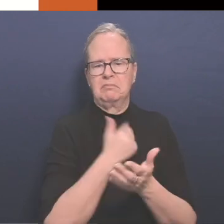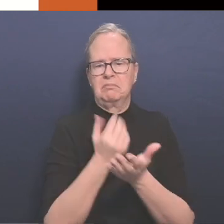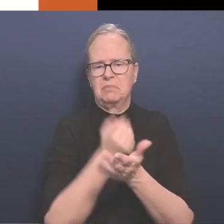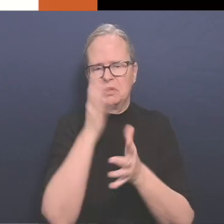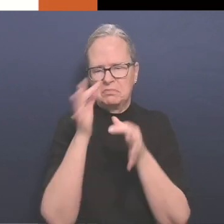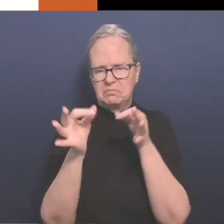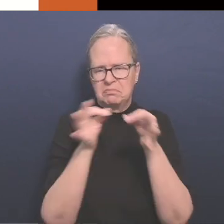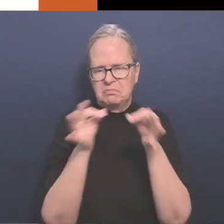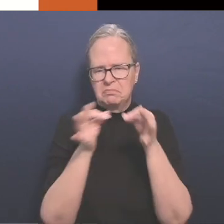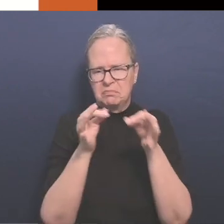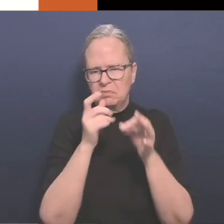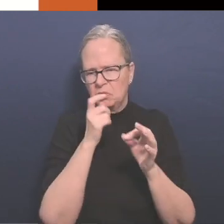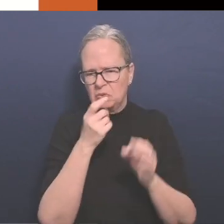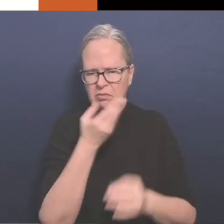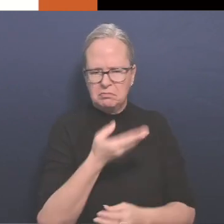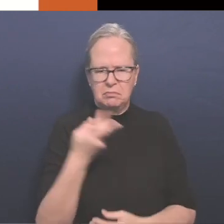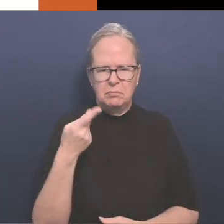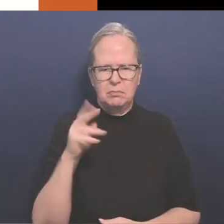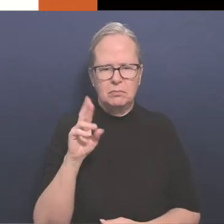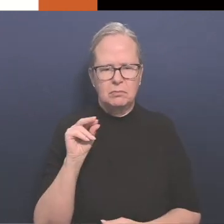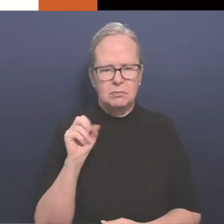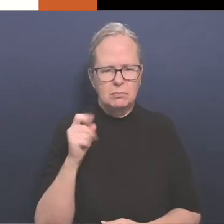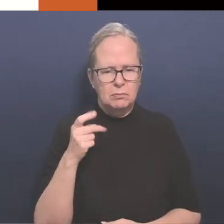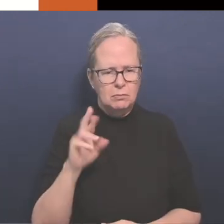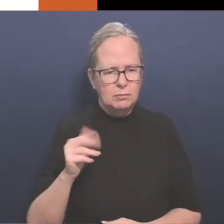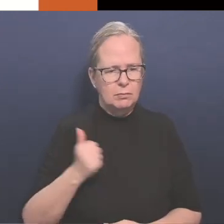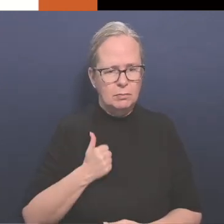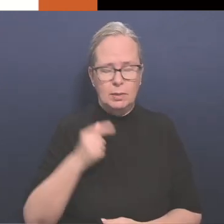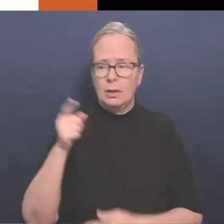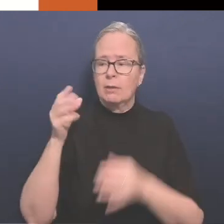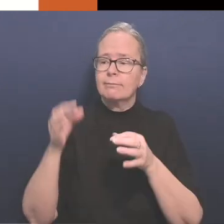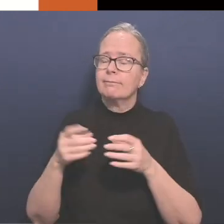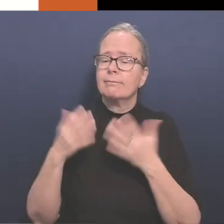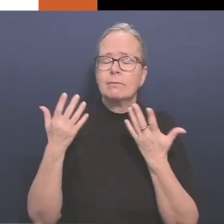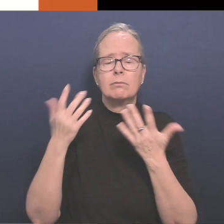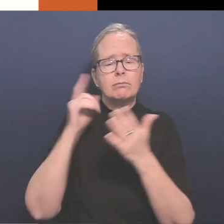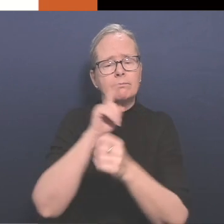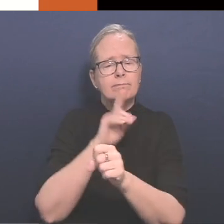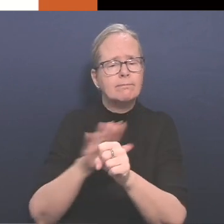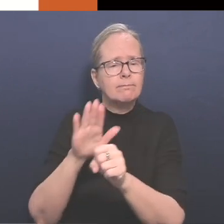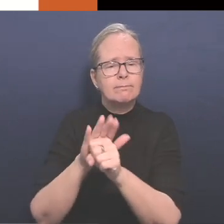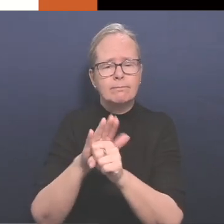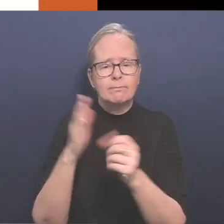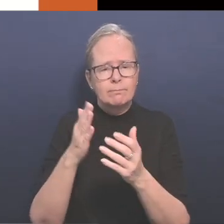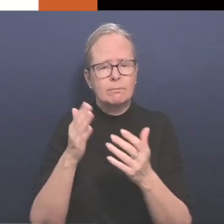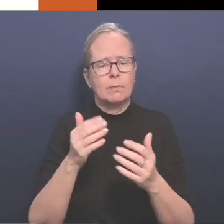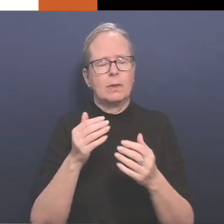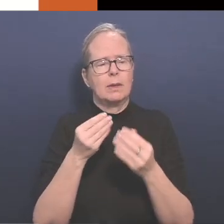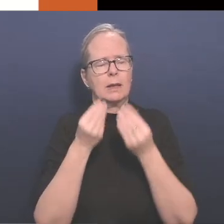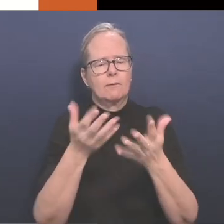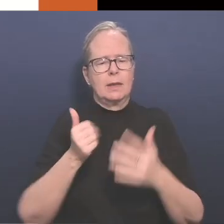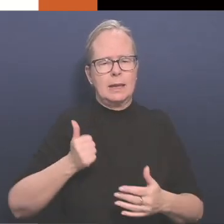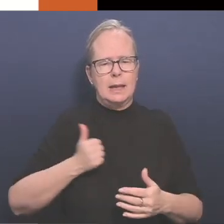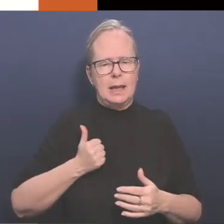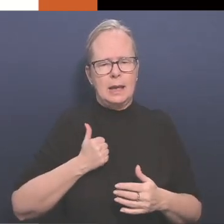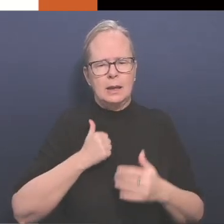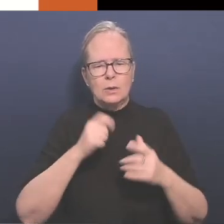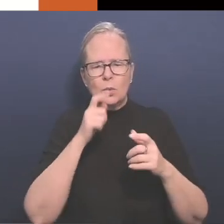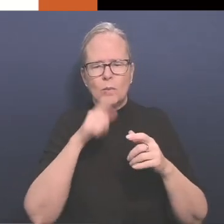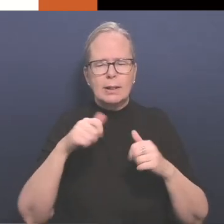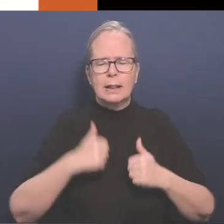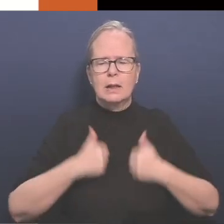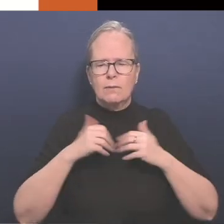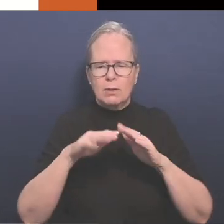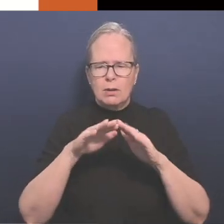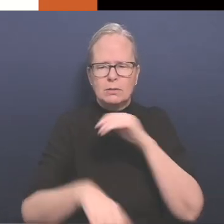Canada. As I mentioned, we will try to have time for question and answers, so please do put your questions in that question box. And